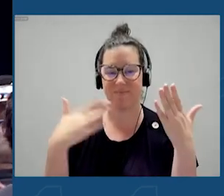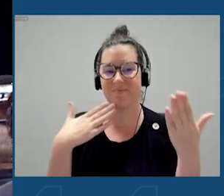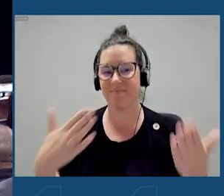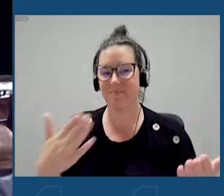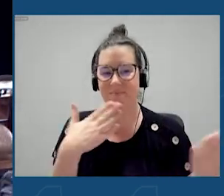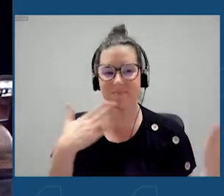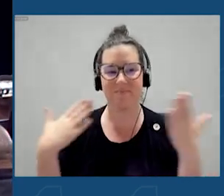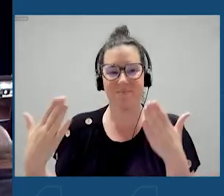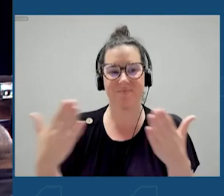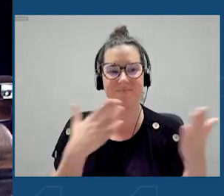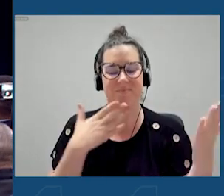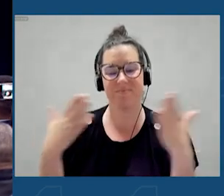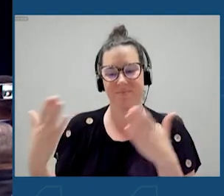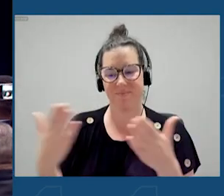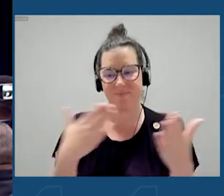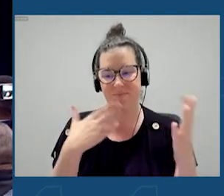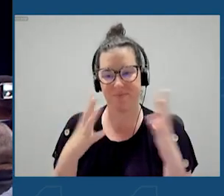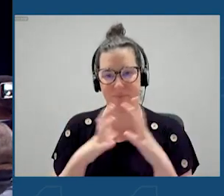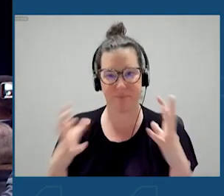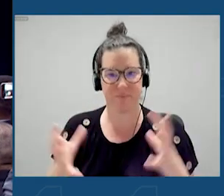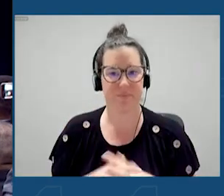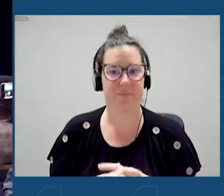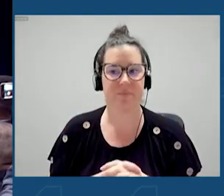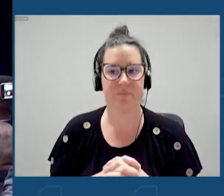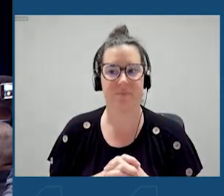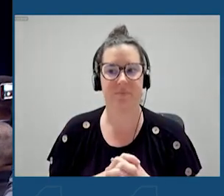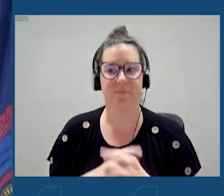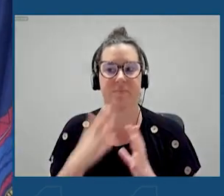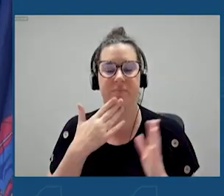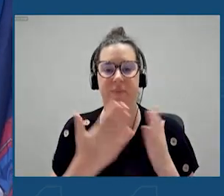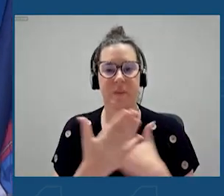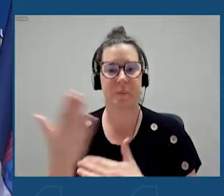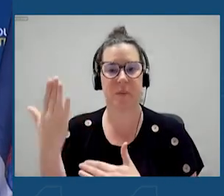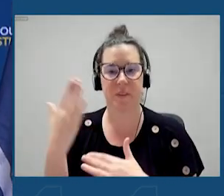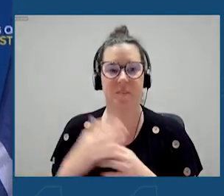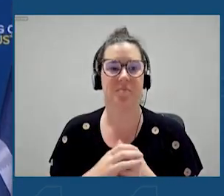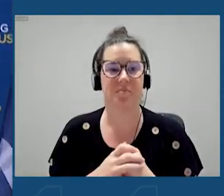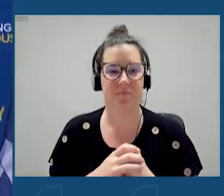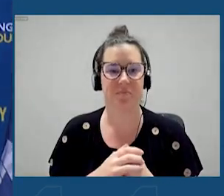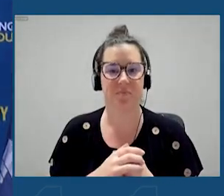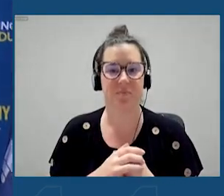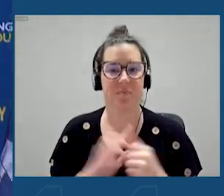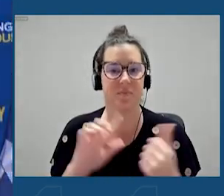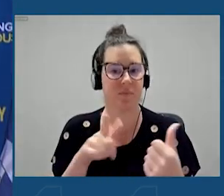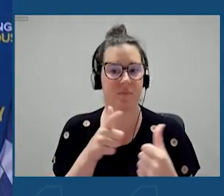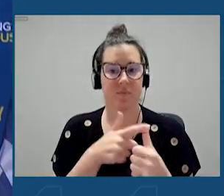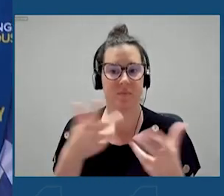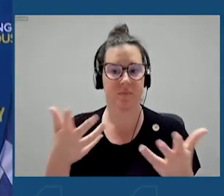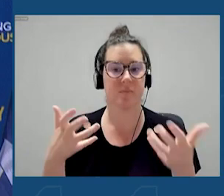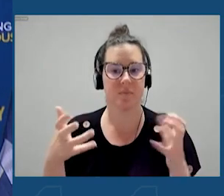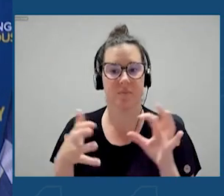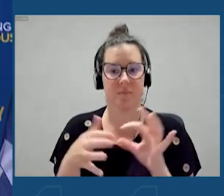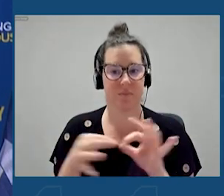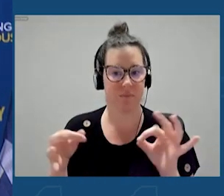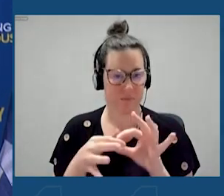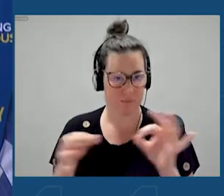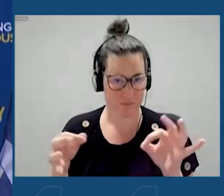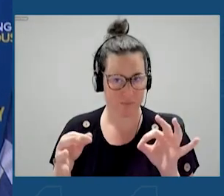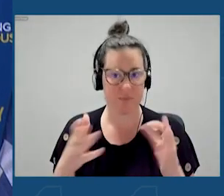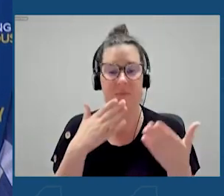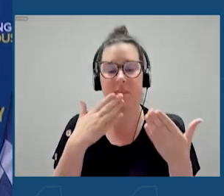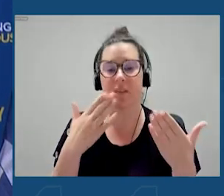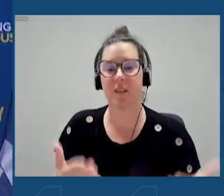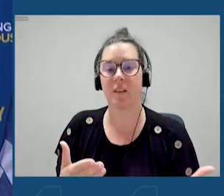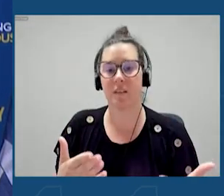Thank you very much. Thank you. Good morning. I first of all want to thank the Department of